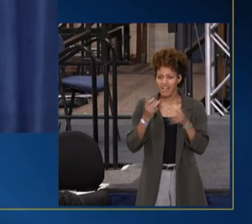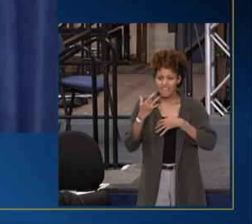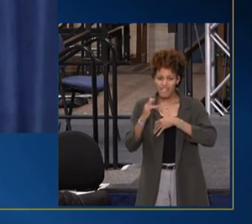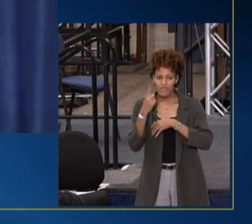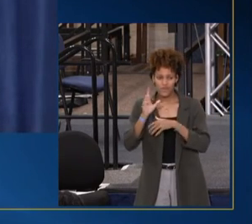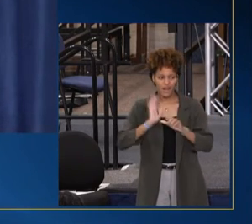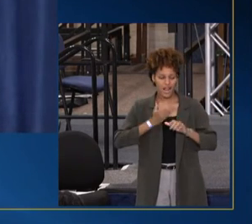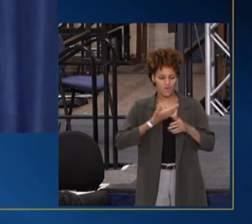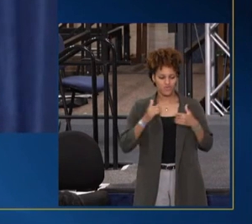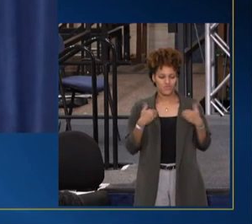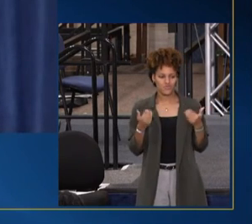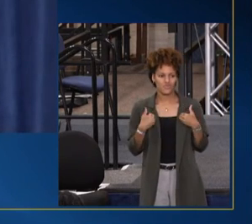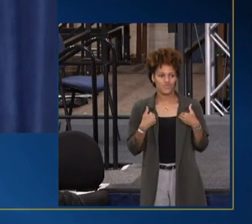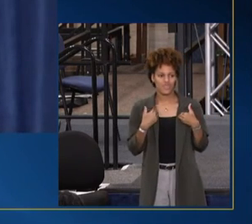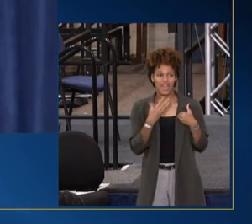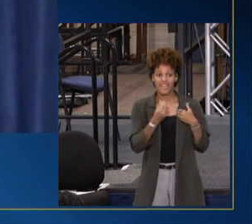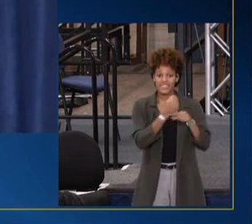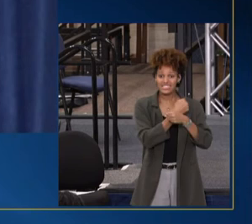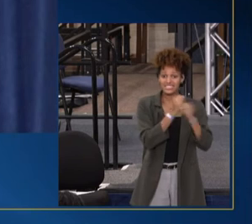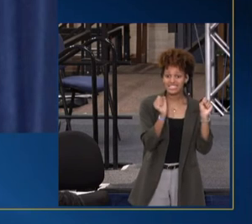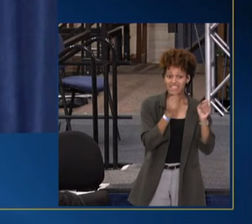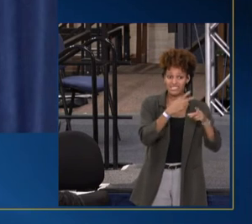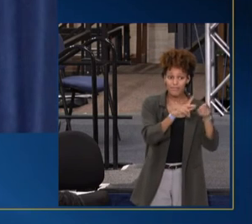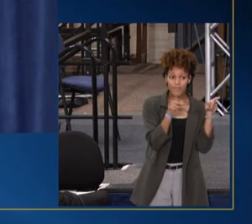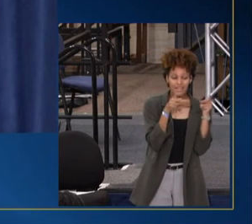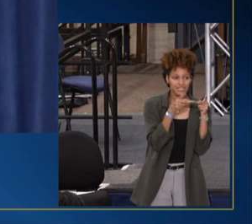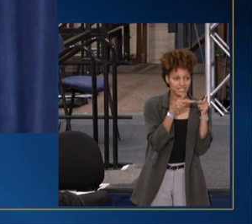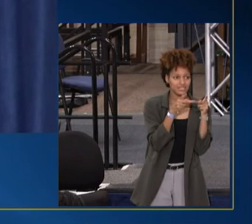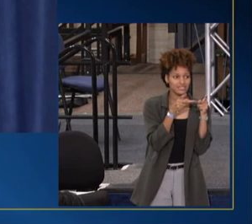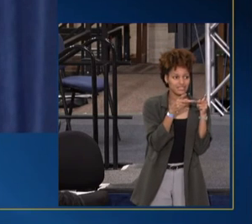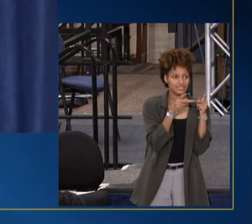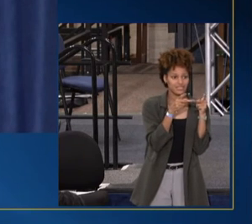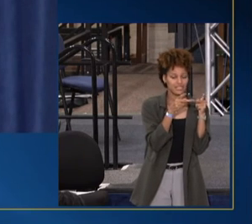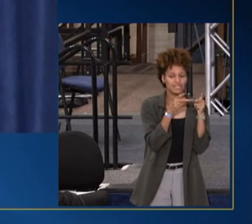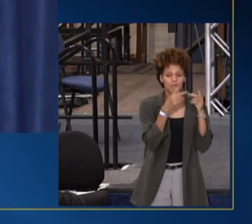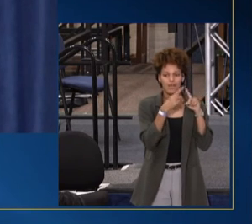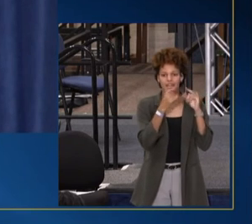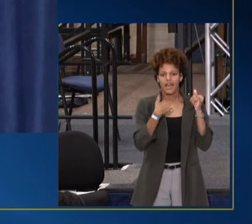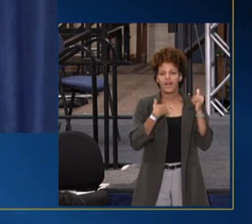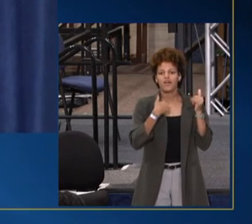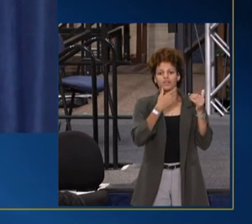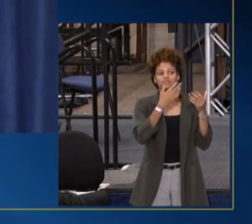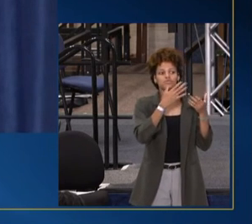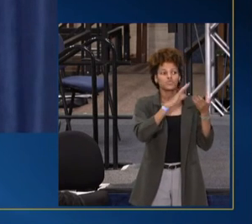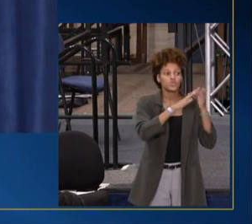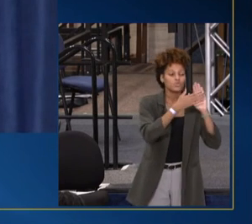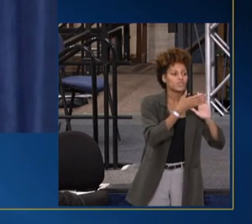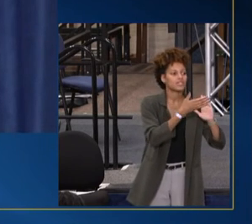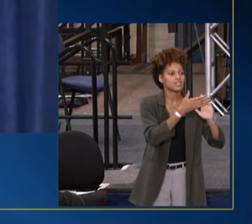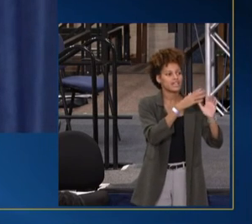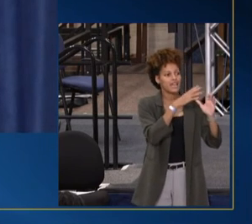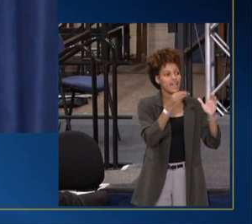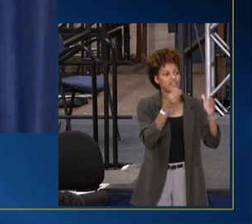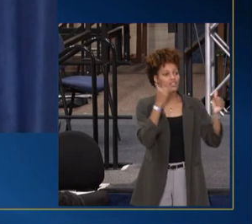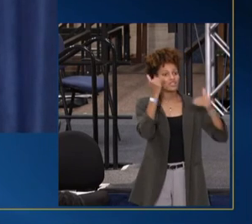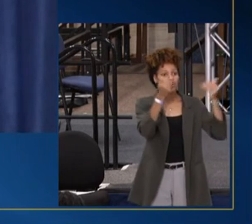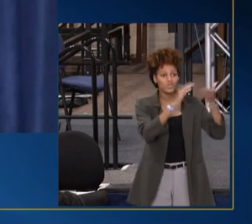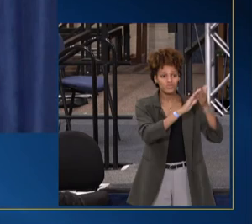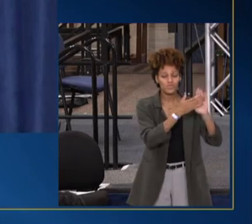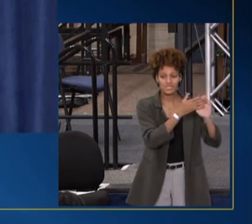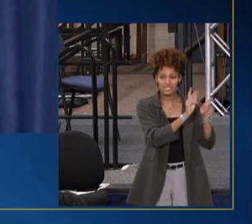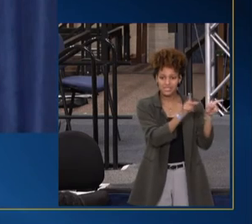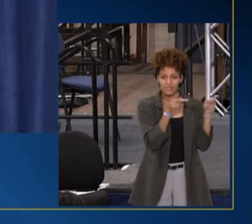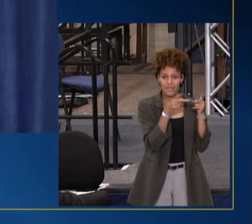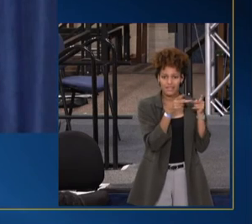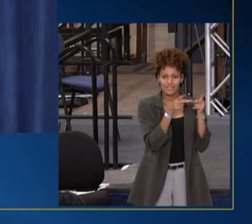youth. And safe and affirming spaces, more than that, safe and affirming adults and communities are suicide prevention. So that